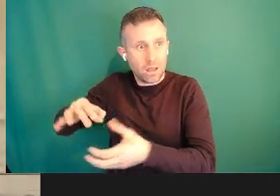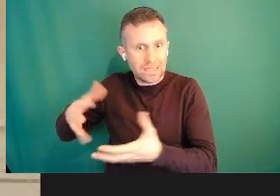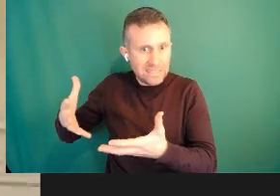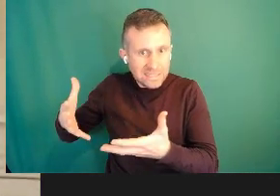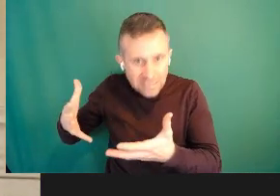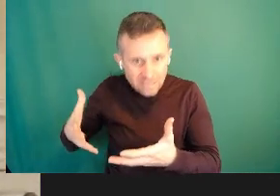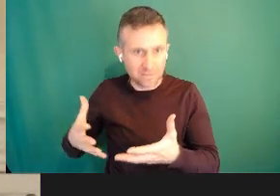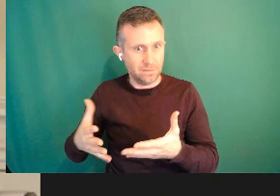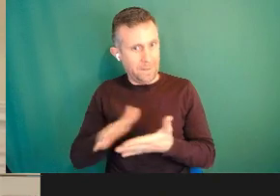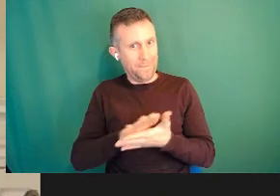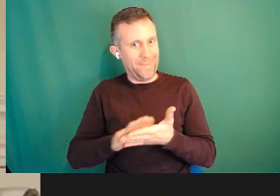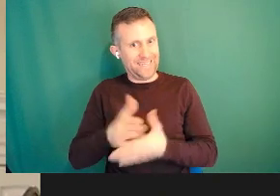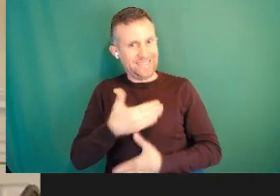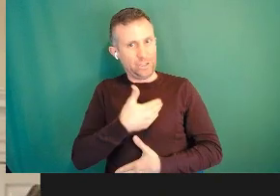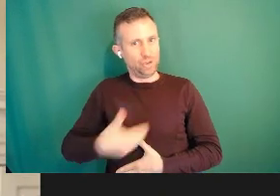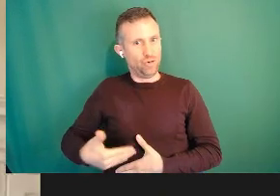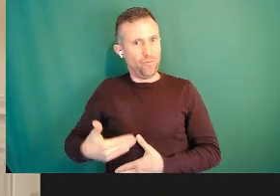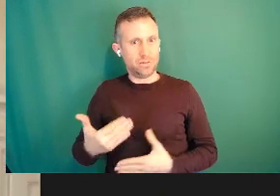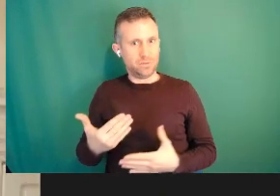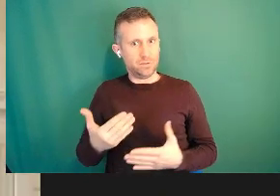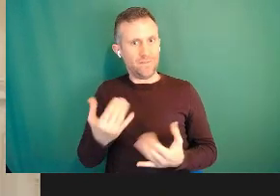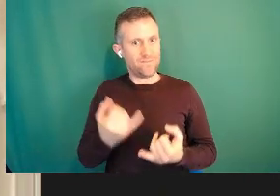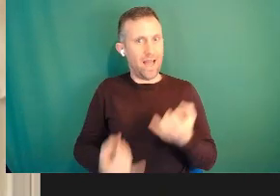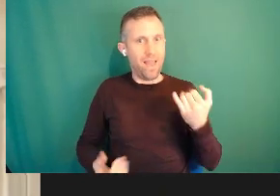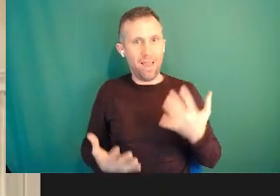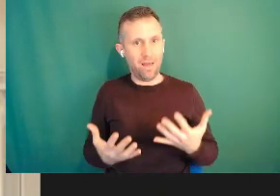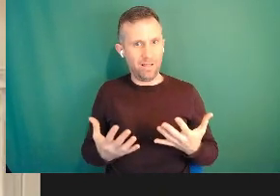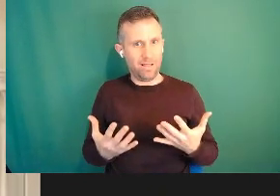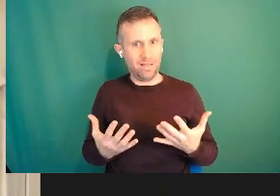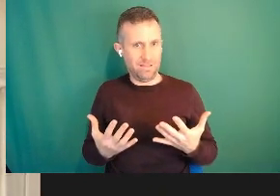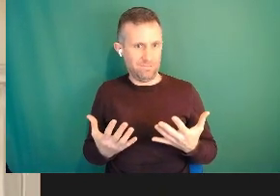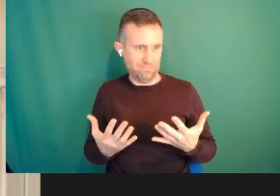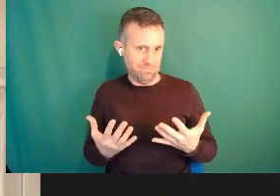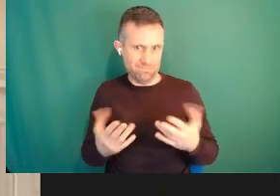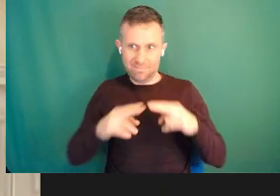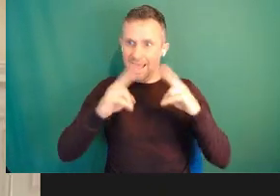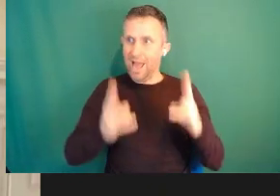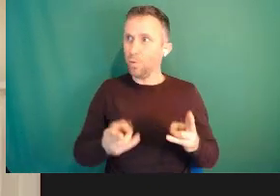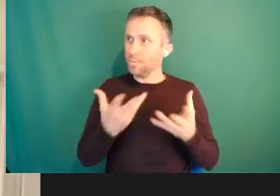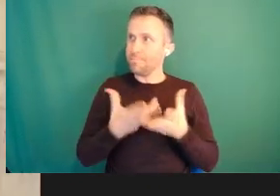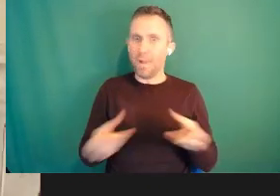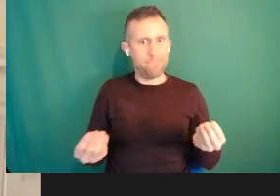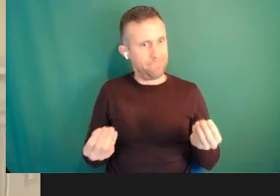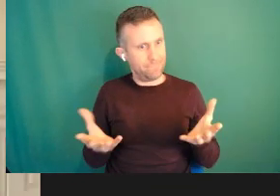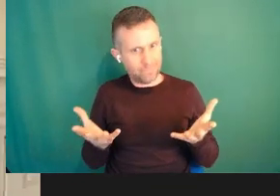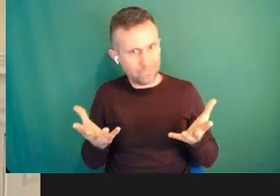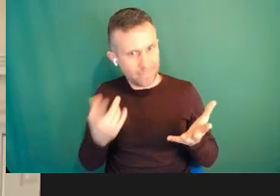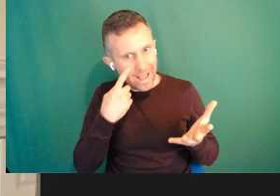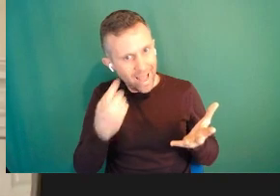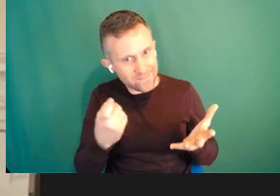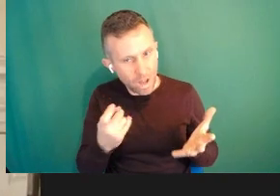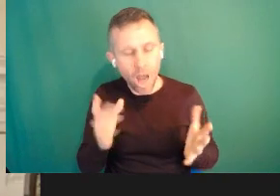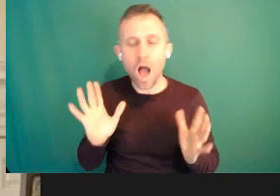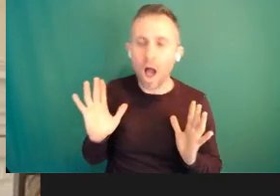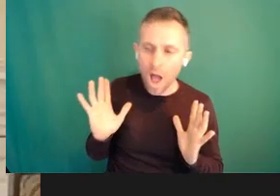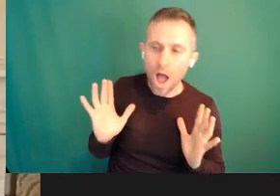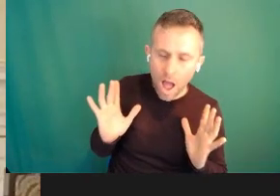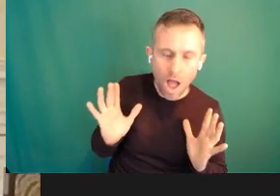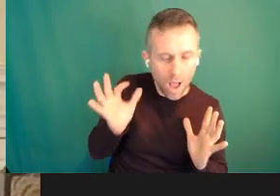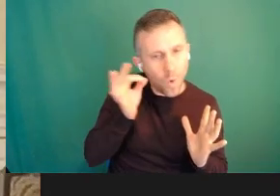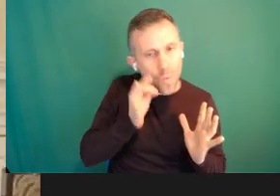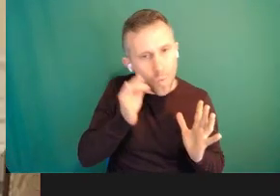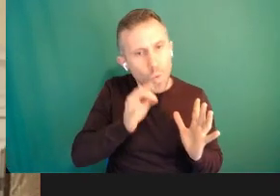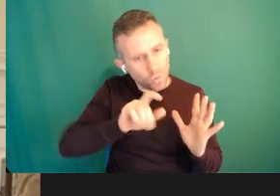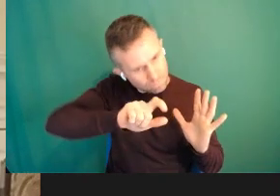insurance. And so it was decided that she'd done enough, that she was definitely forced out. She got a good divorce settlement, and